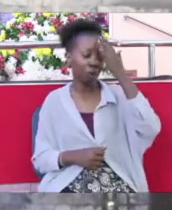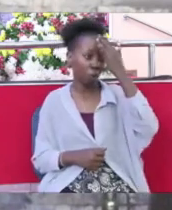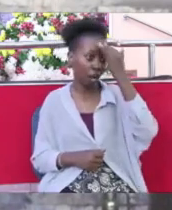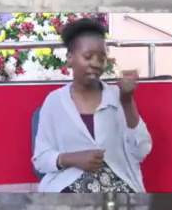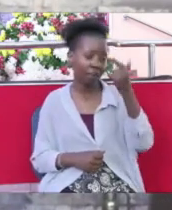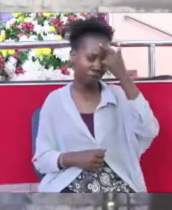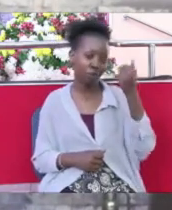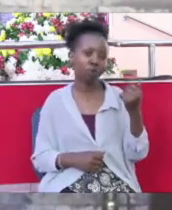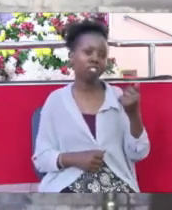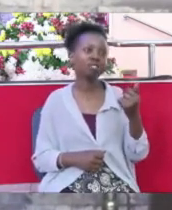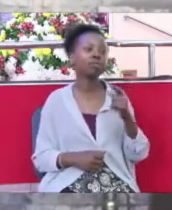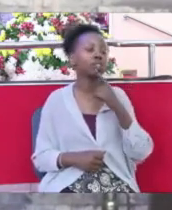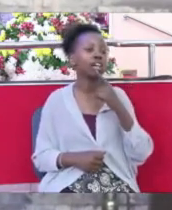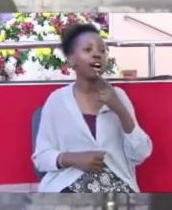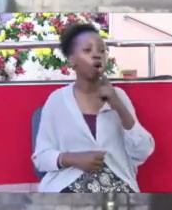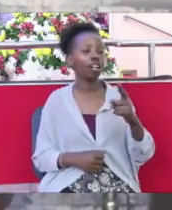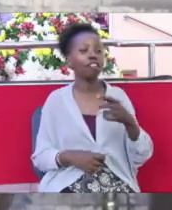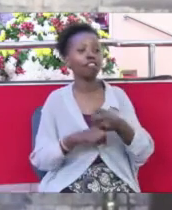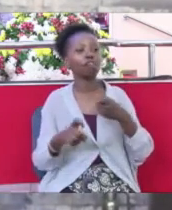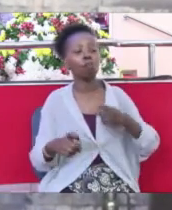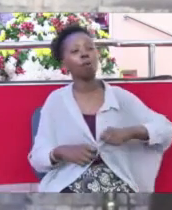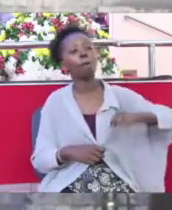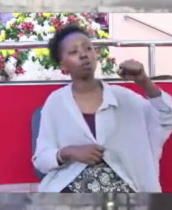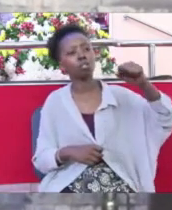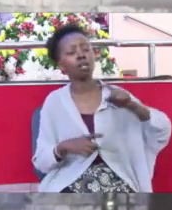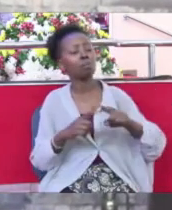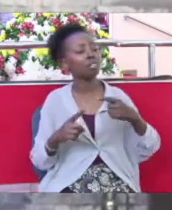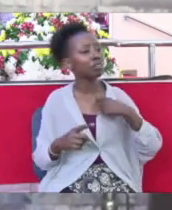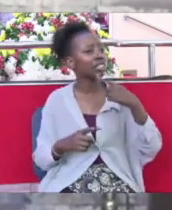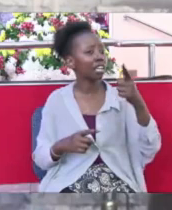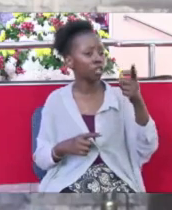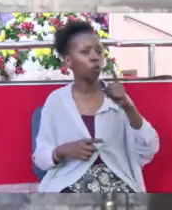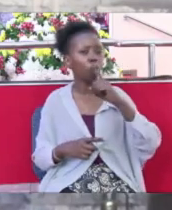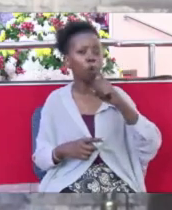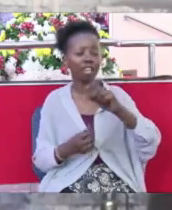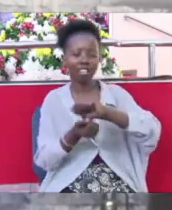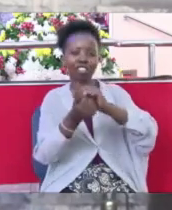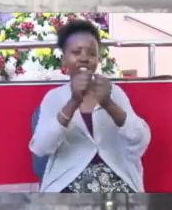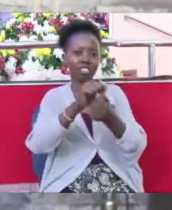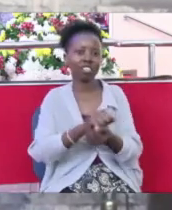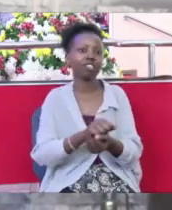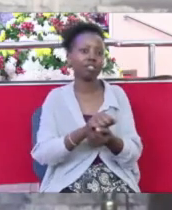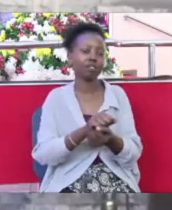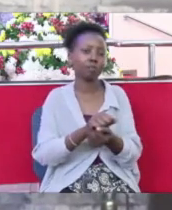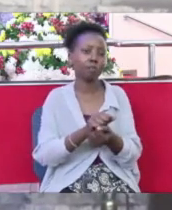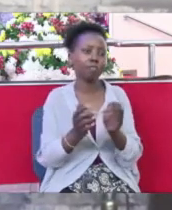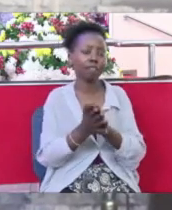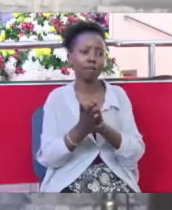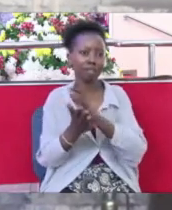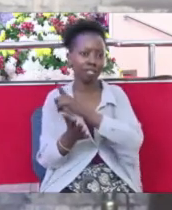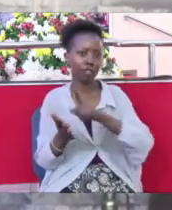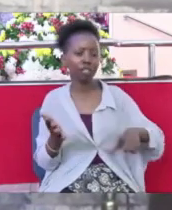sababu imetarajiwa mimi kwenda. But I can tell you that protocols were bypassed. Lakini itifadi kadhaa hazikufuatiliwa. Praise the name of